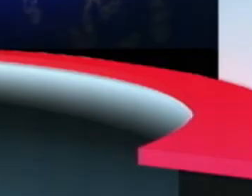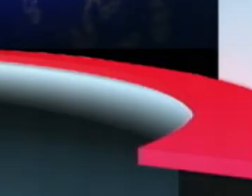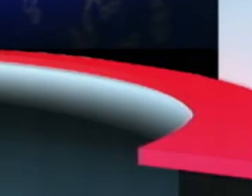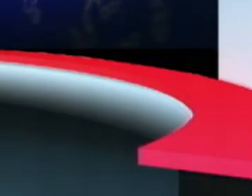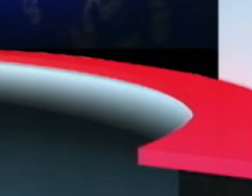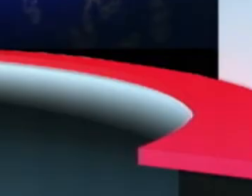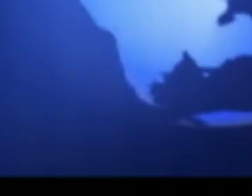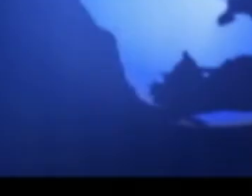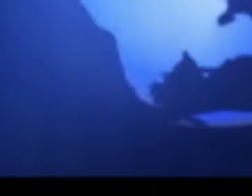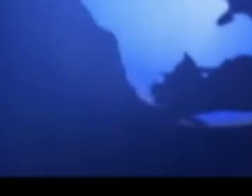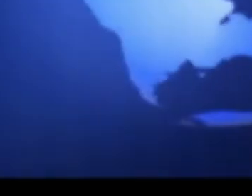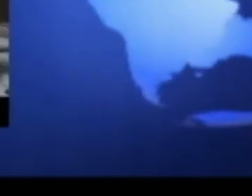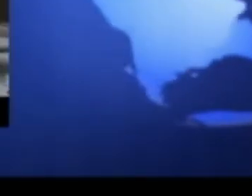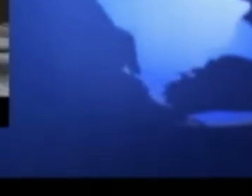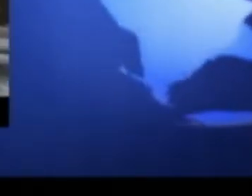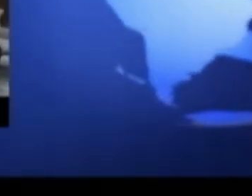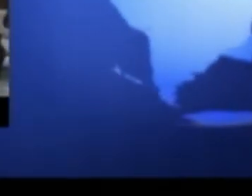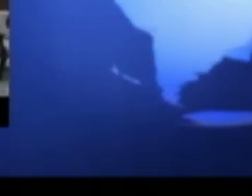the headlines.